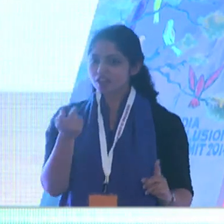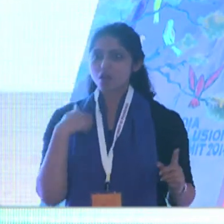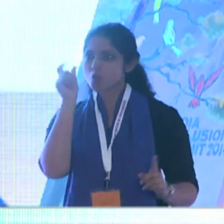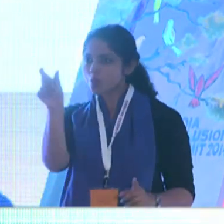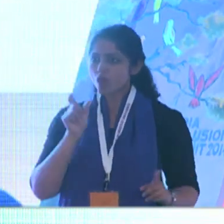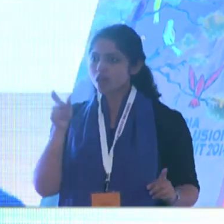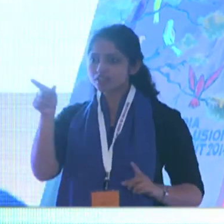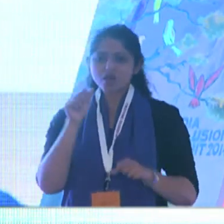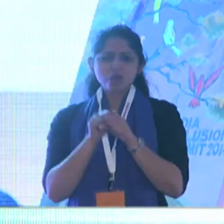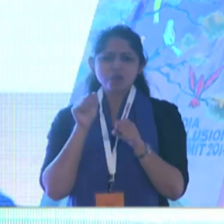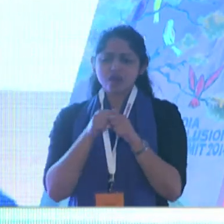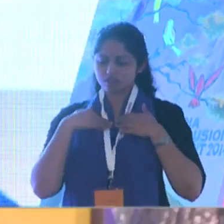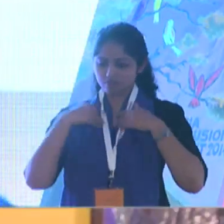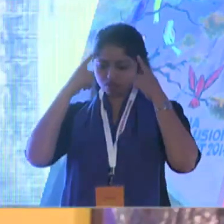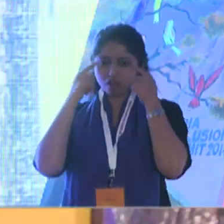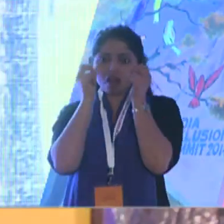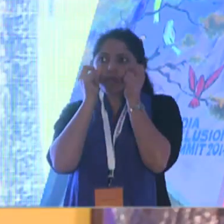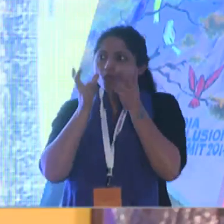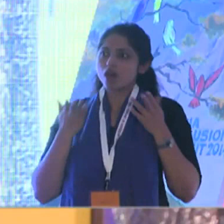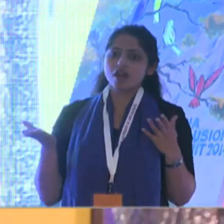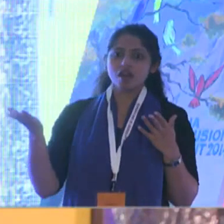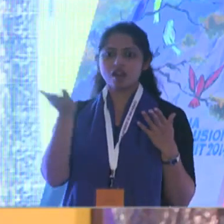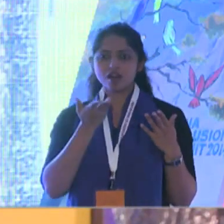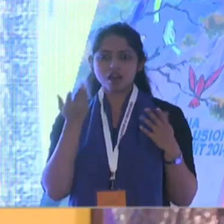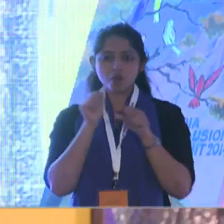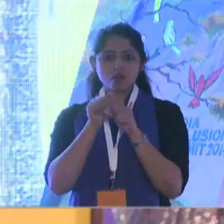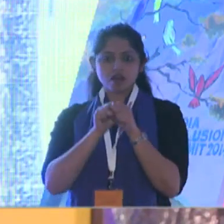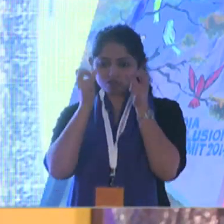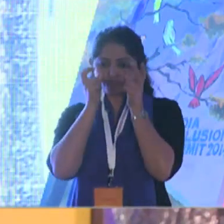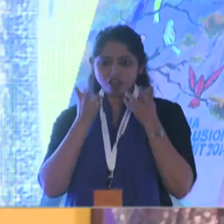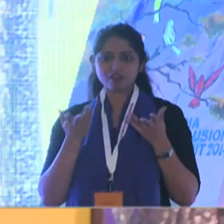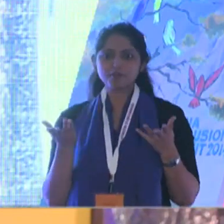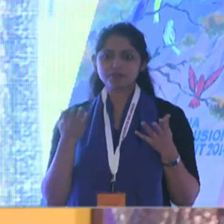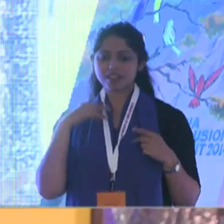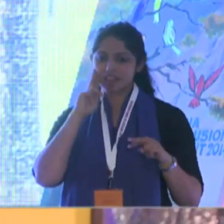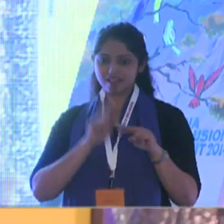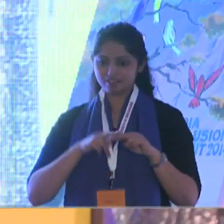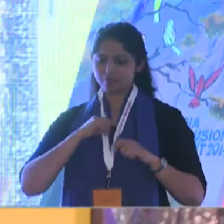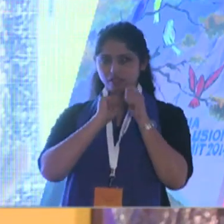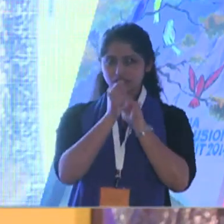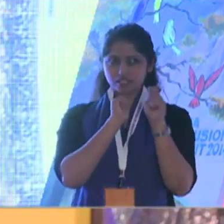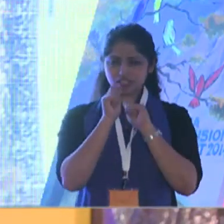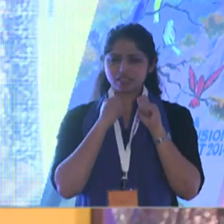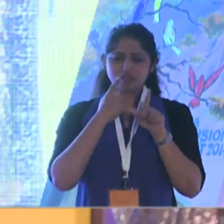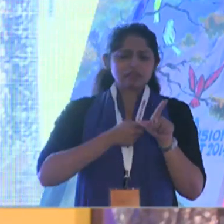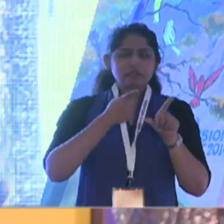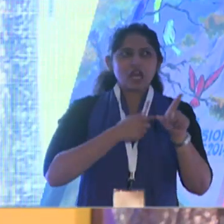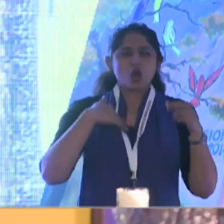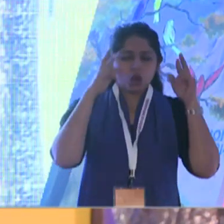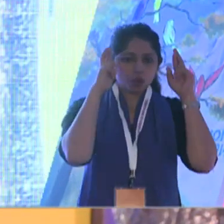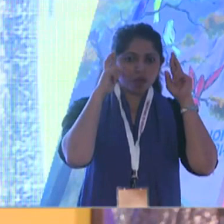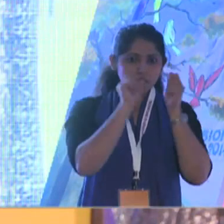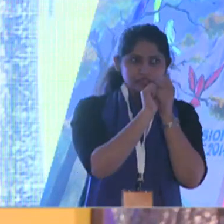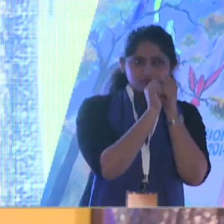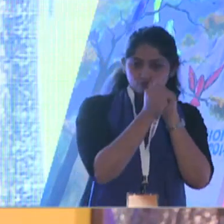work that you are doing. You've opened my eyes today. And if I change my journalism in the next few years that I will be